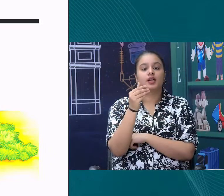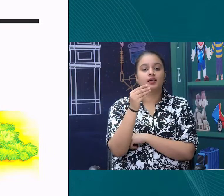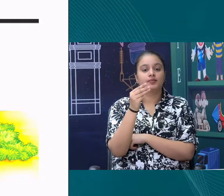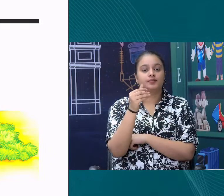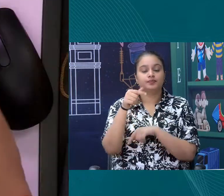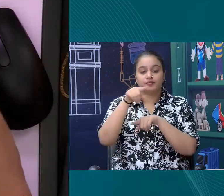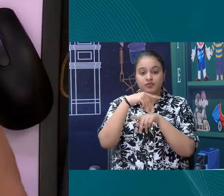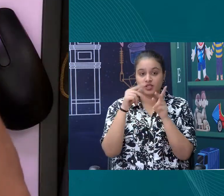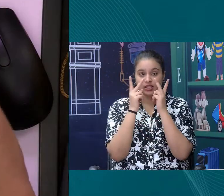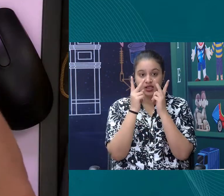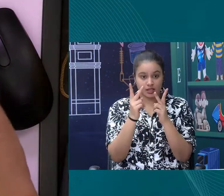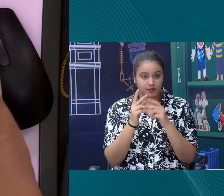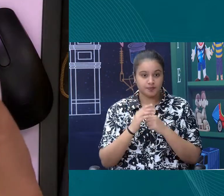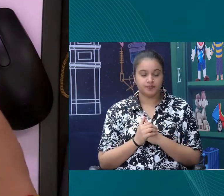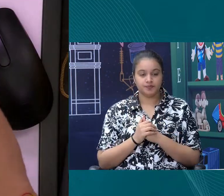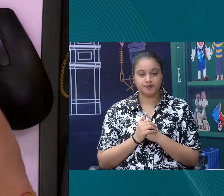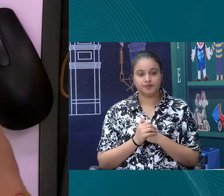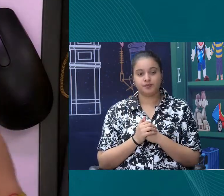look on the screen,